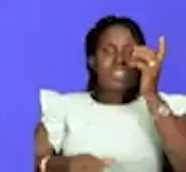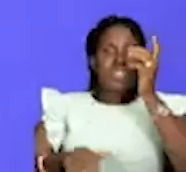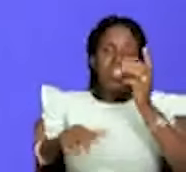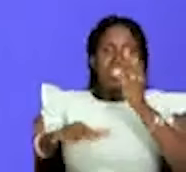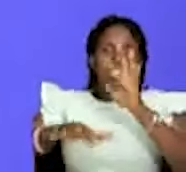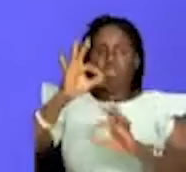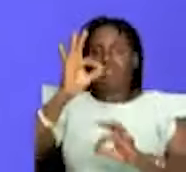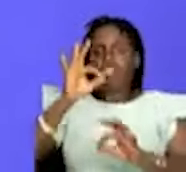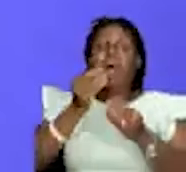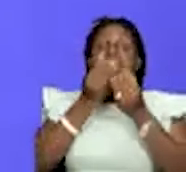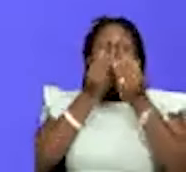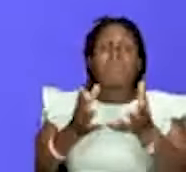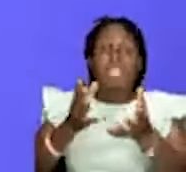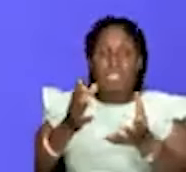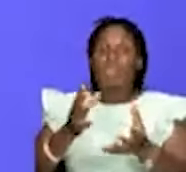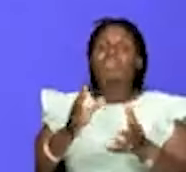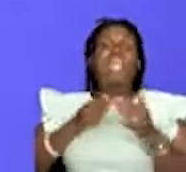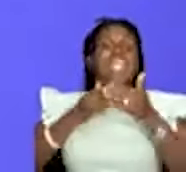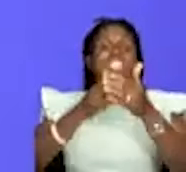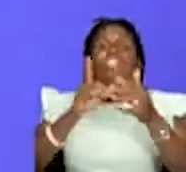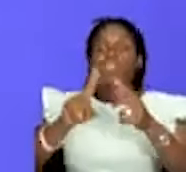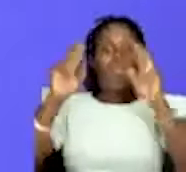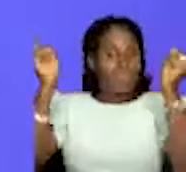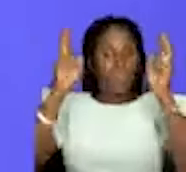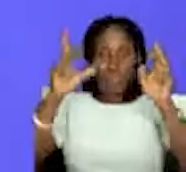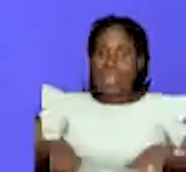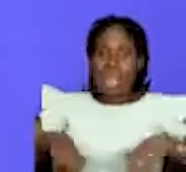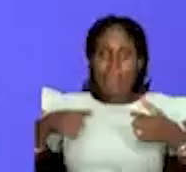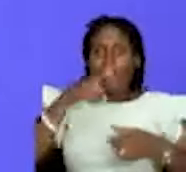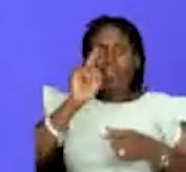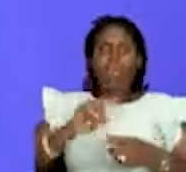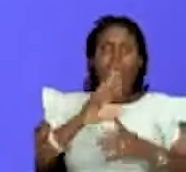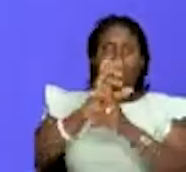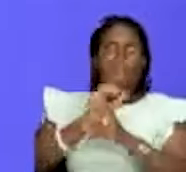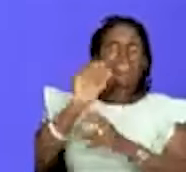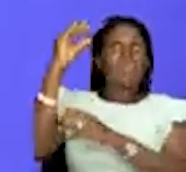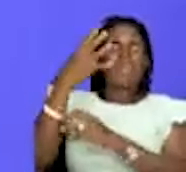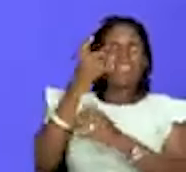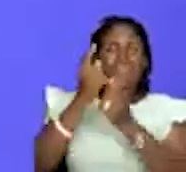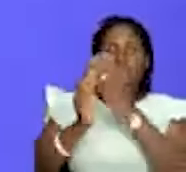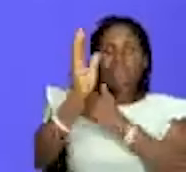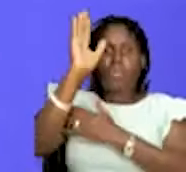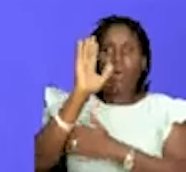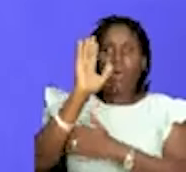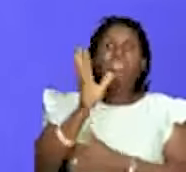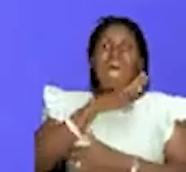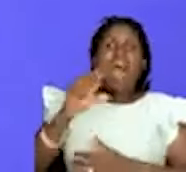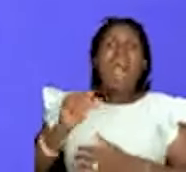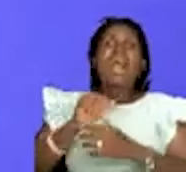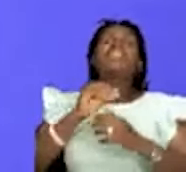to a victorious life. You must obtain grace from God, and blessed be God that God gives you a pastor who, through